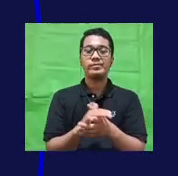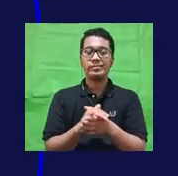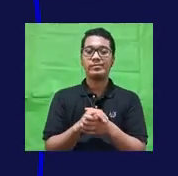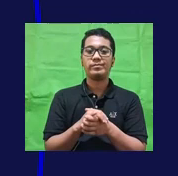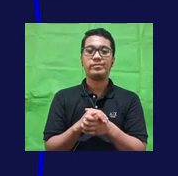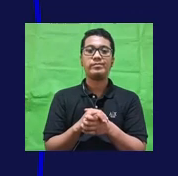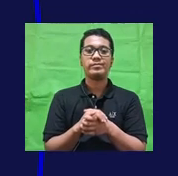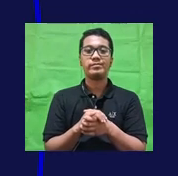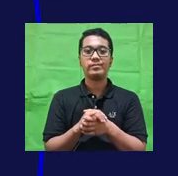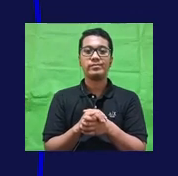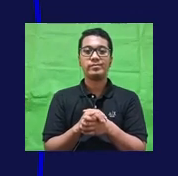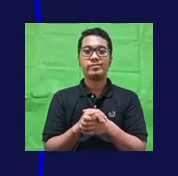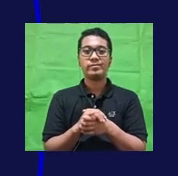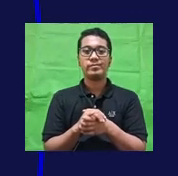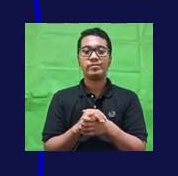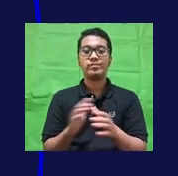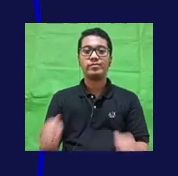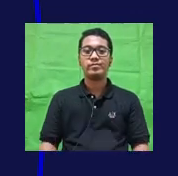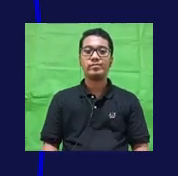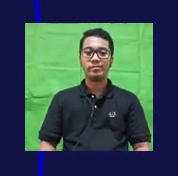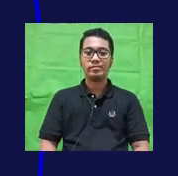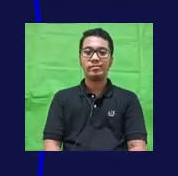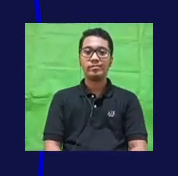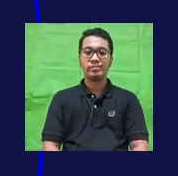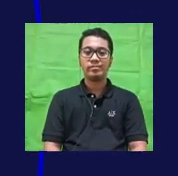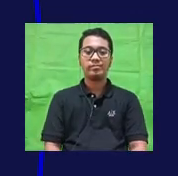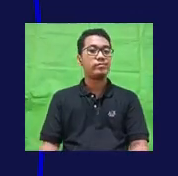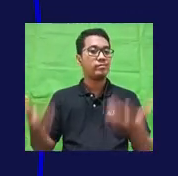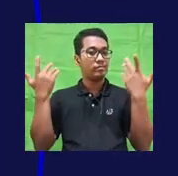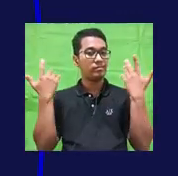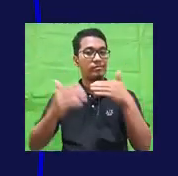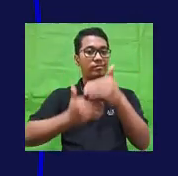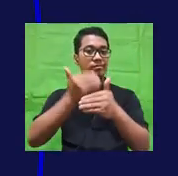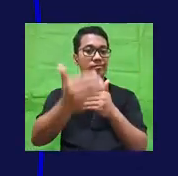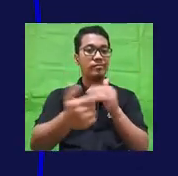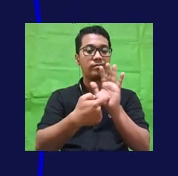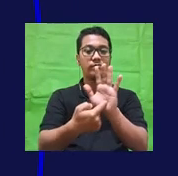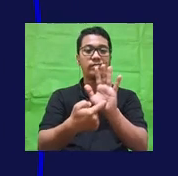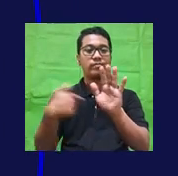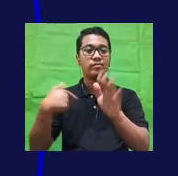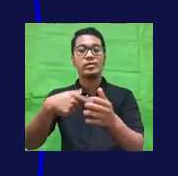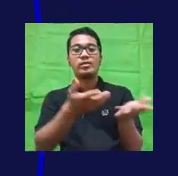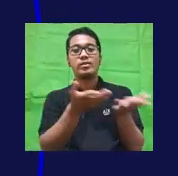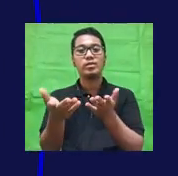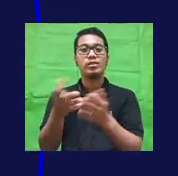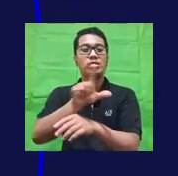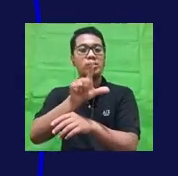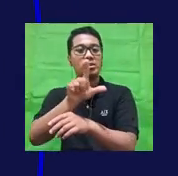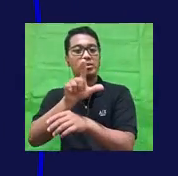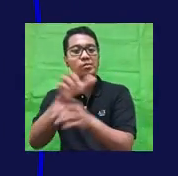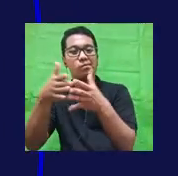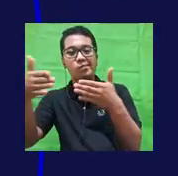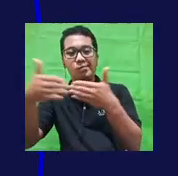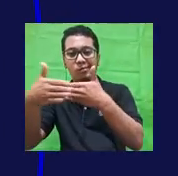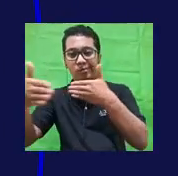From this, the next image, please, I make the bridge for the long stay residency. From this